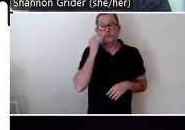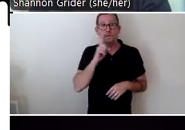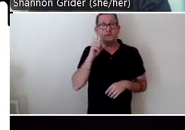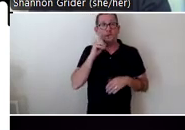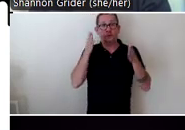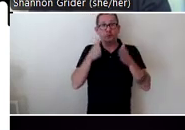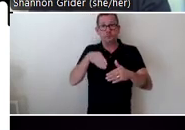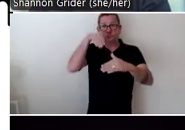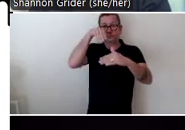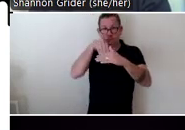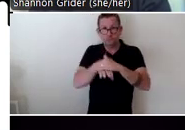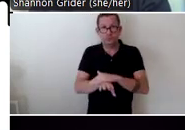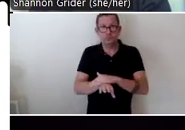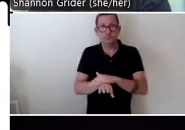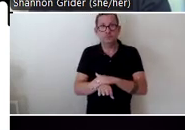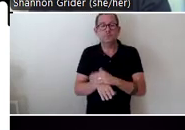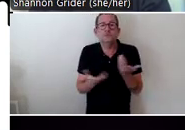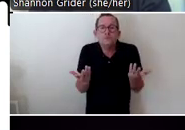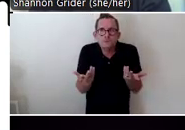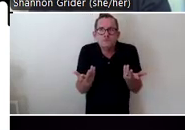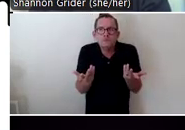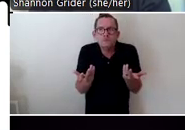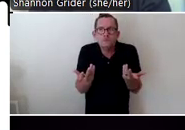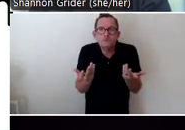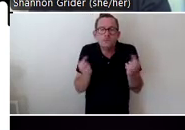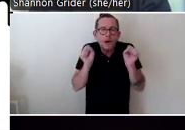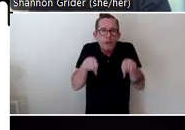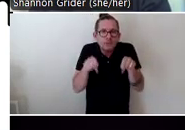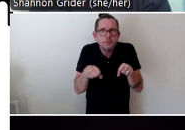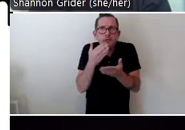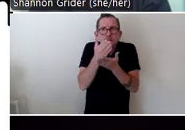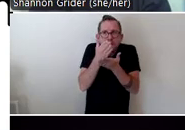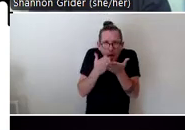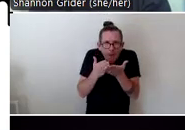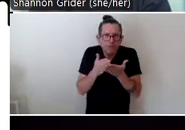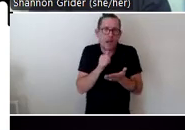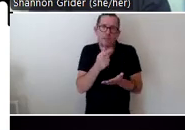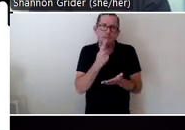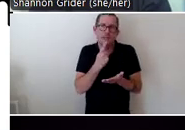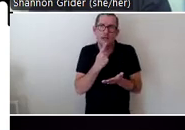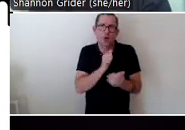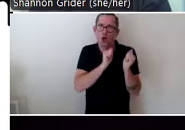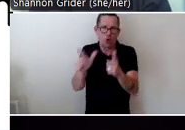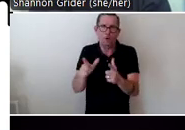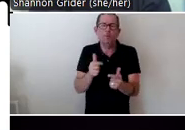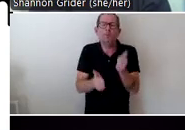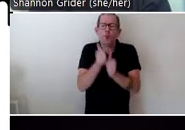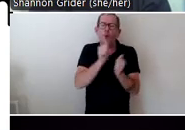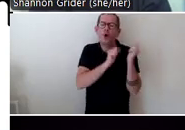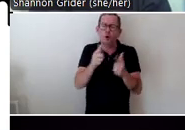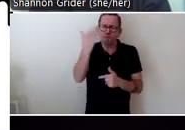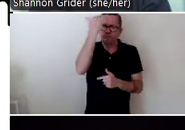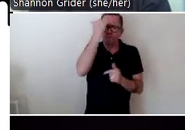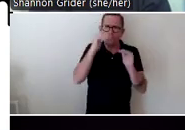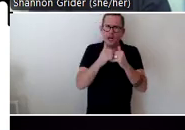Also, if the deaf individual comes in to your building needing services, it's possible, I'm